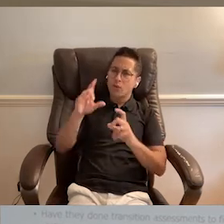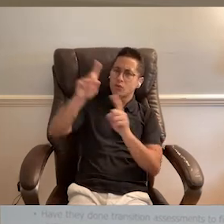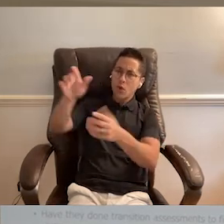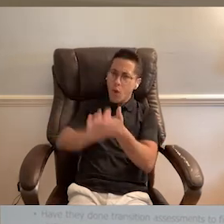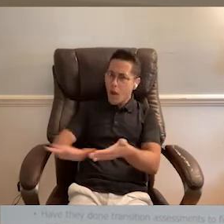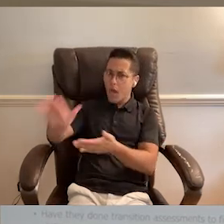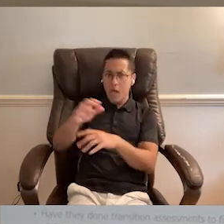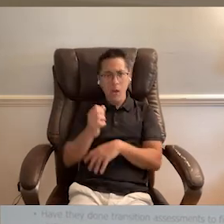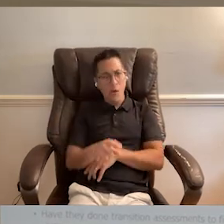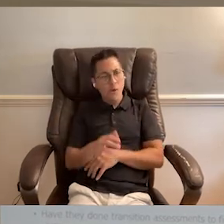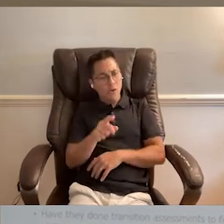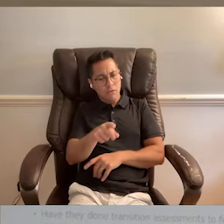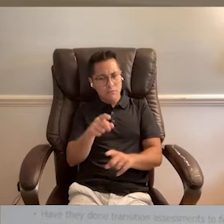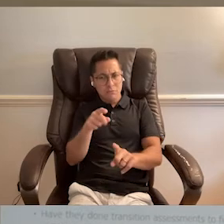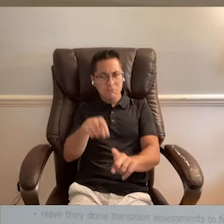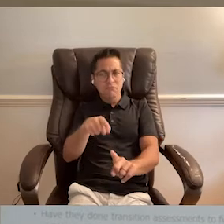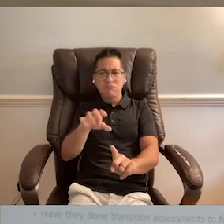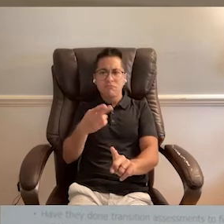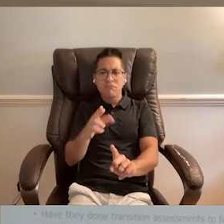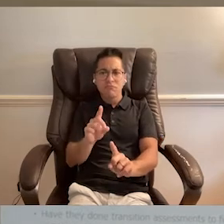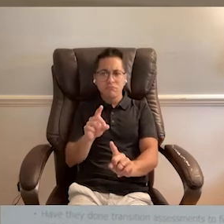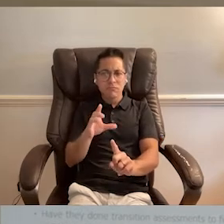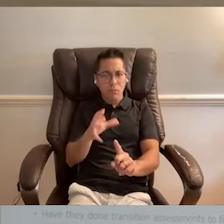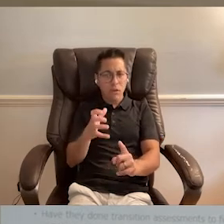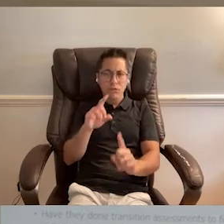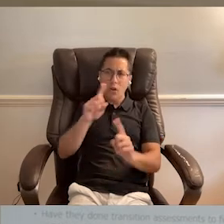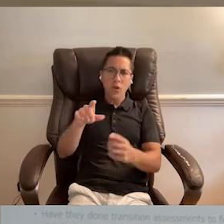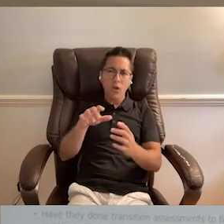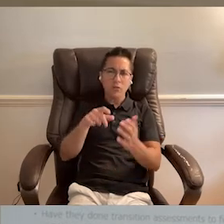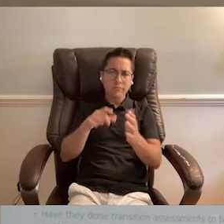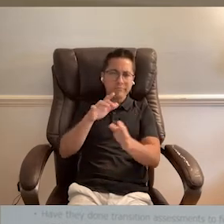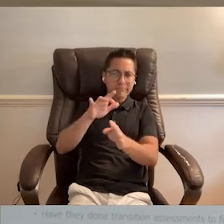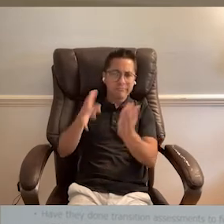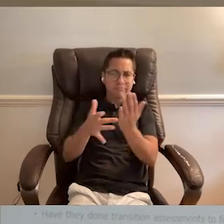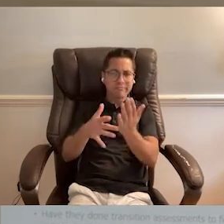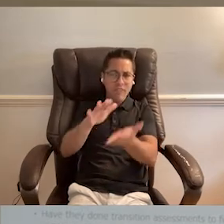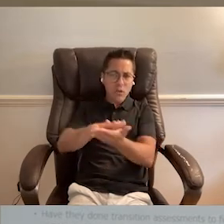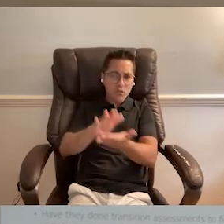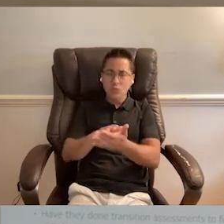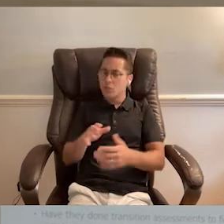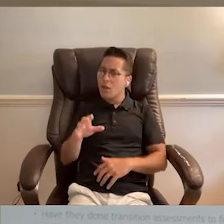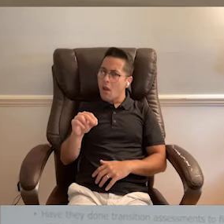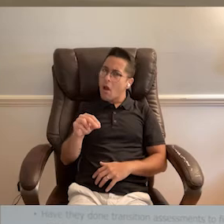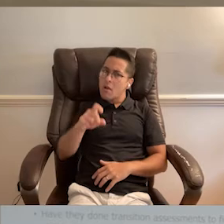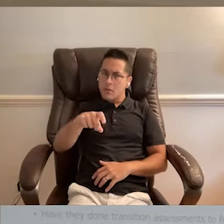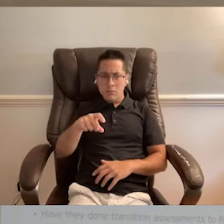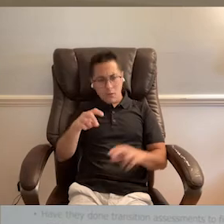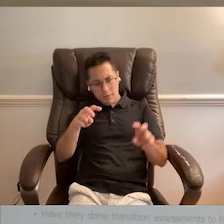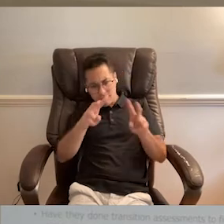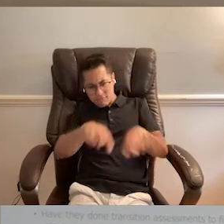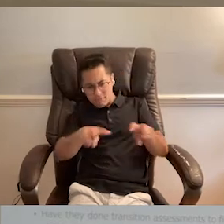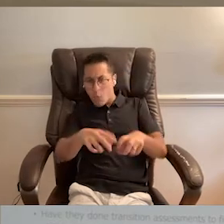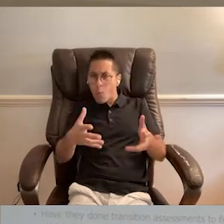to go to a career in tech. You're supposed to be looking at what the child is good at